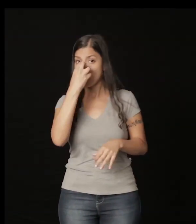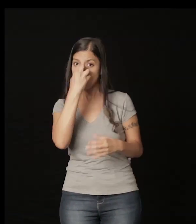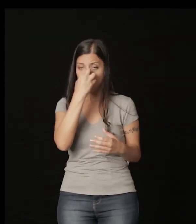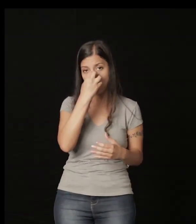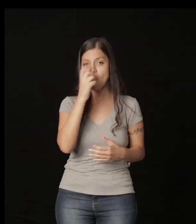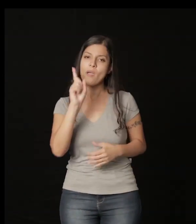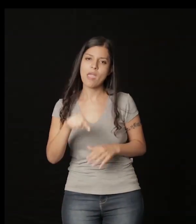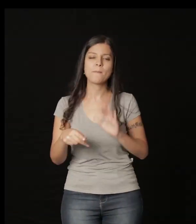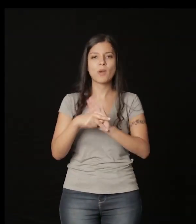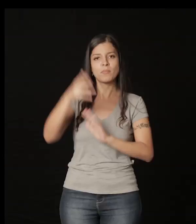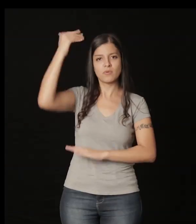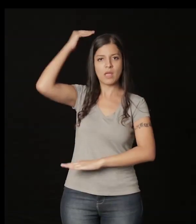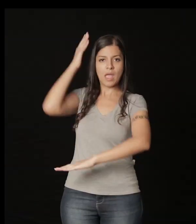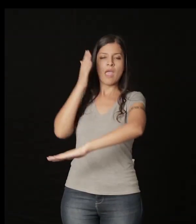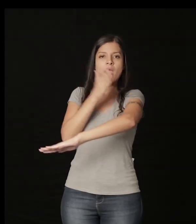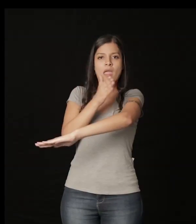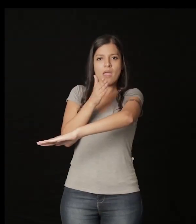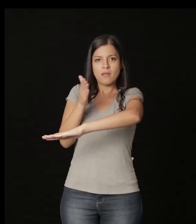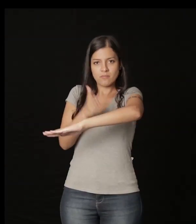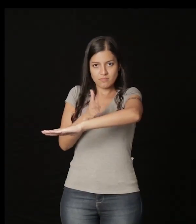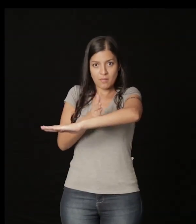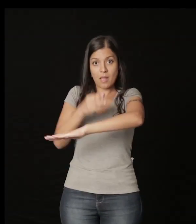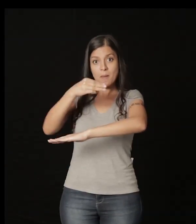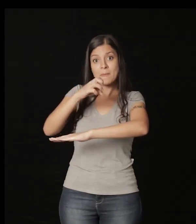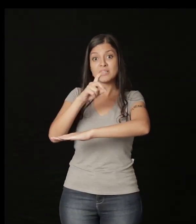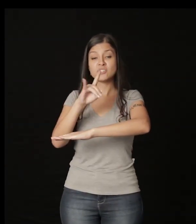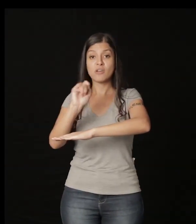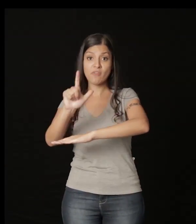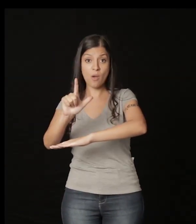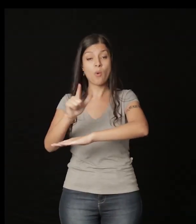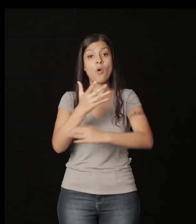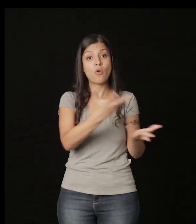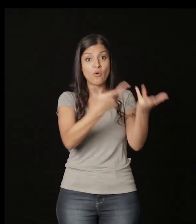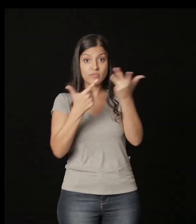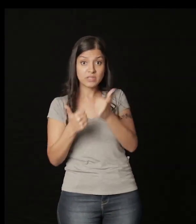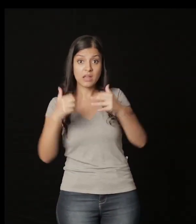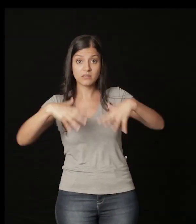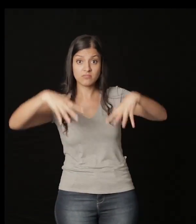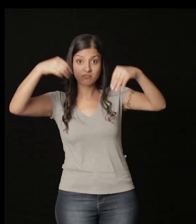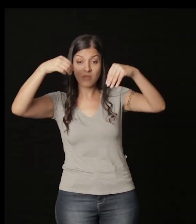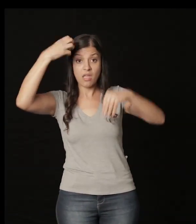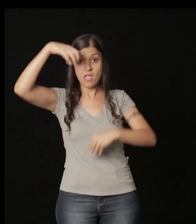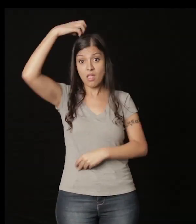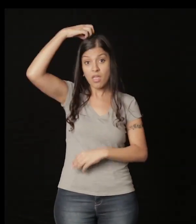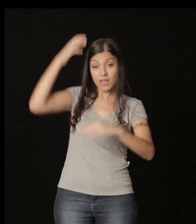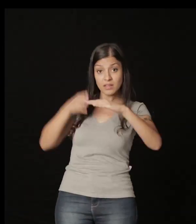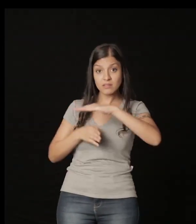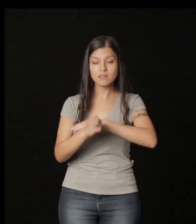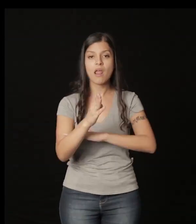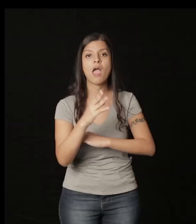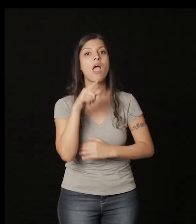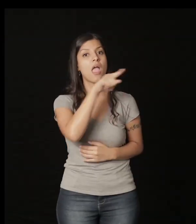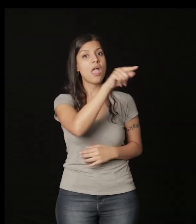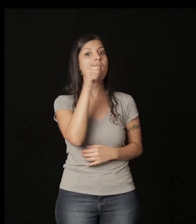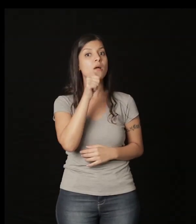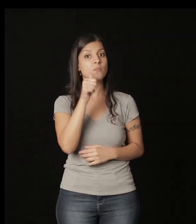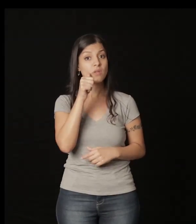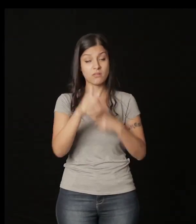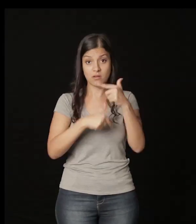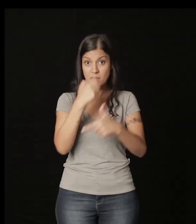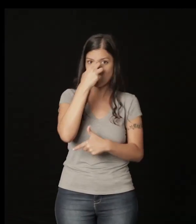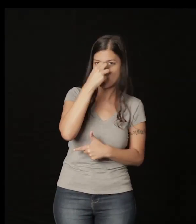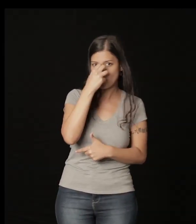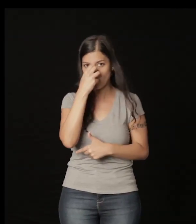the bouffant is a medieval character who was invited into the court of the king, the royal court. And the job of the